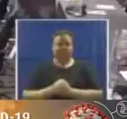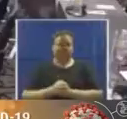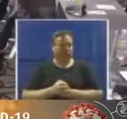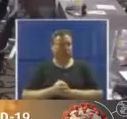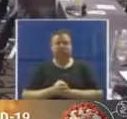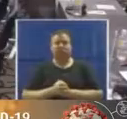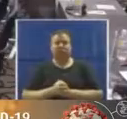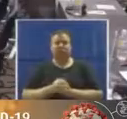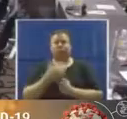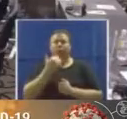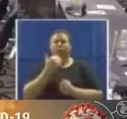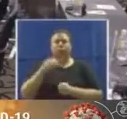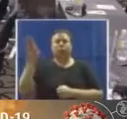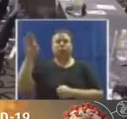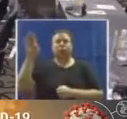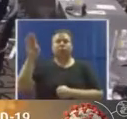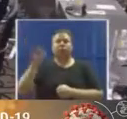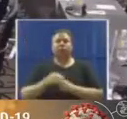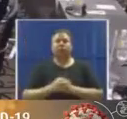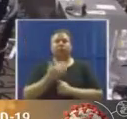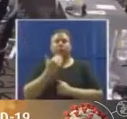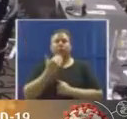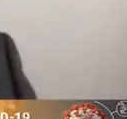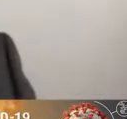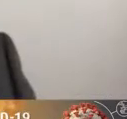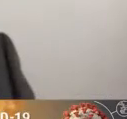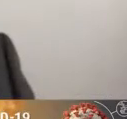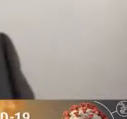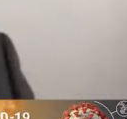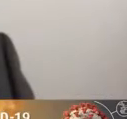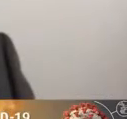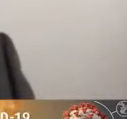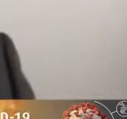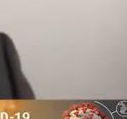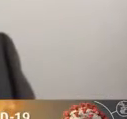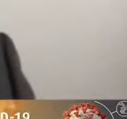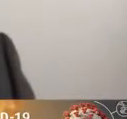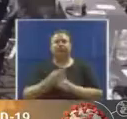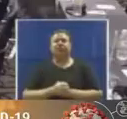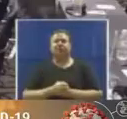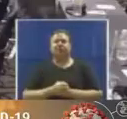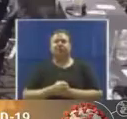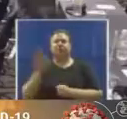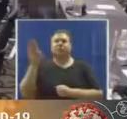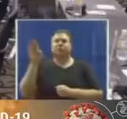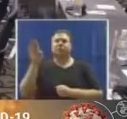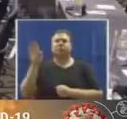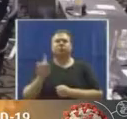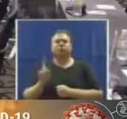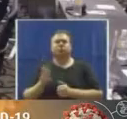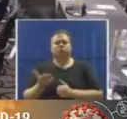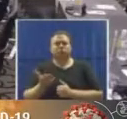Who's raising a point of order? It's Honorable Thring. Honorable Thring, what's your point of